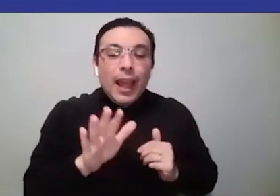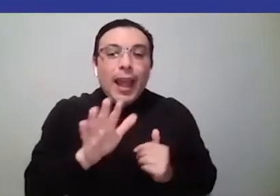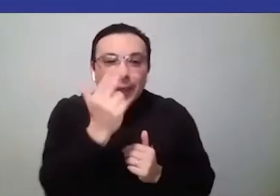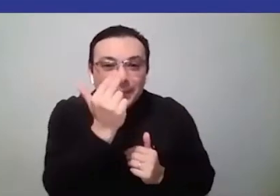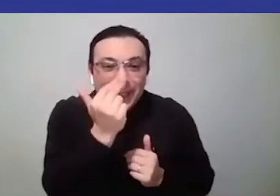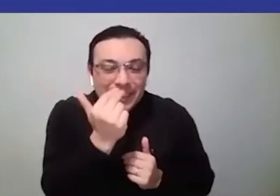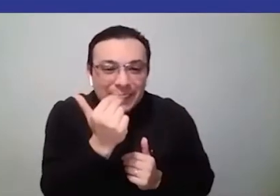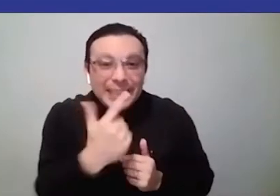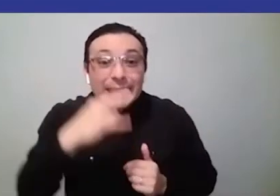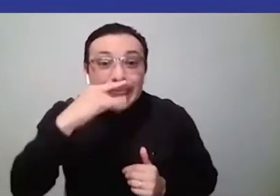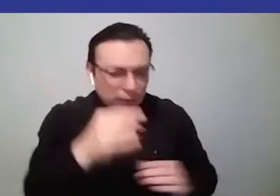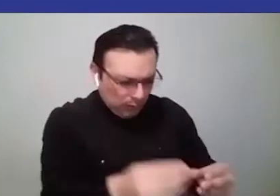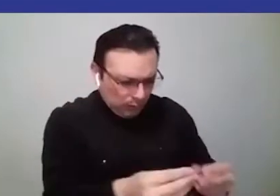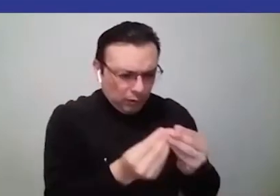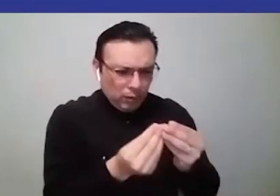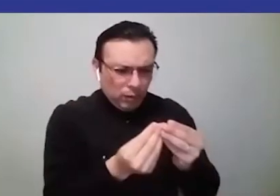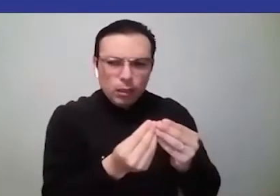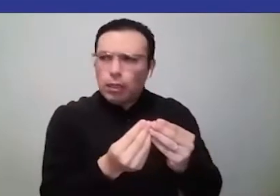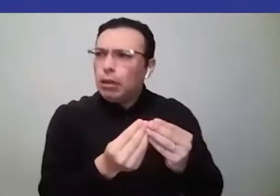your face, you know, and like